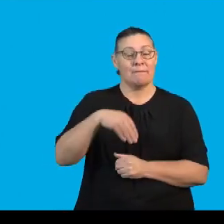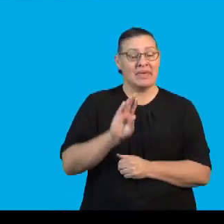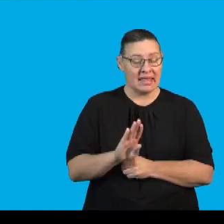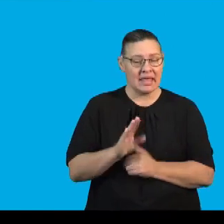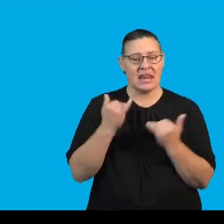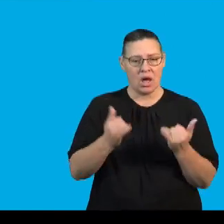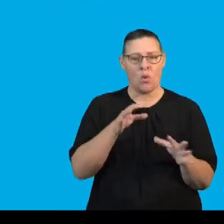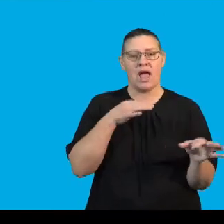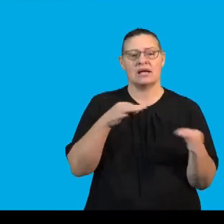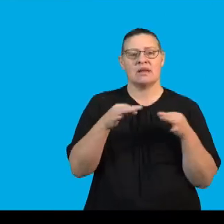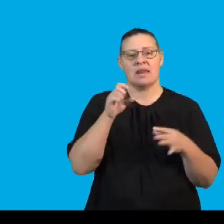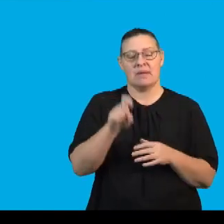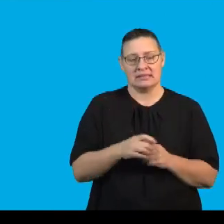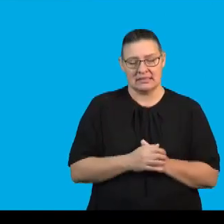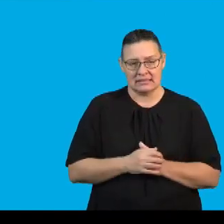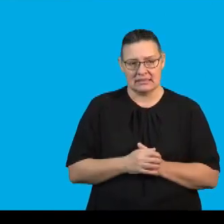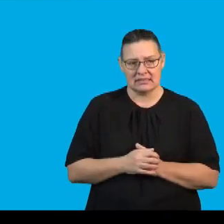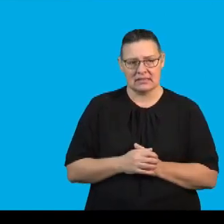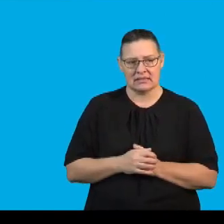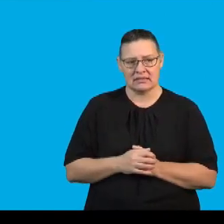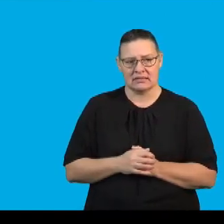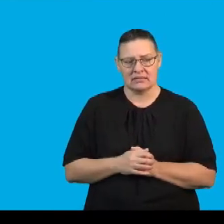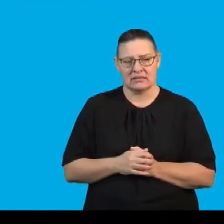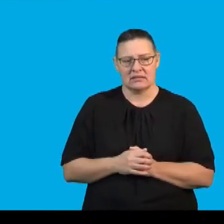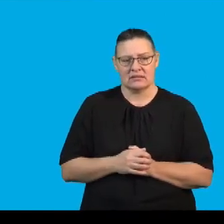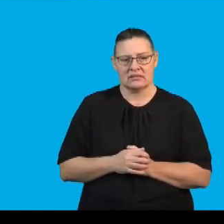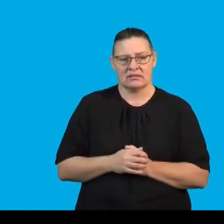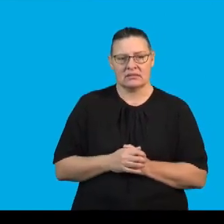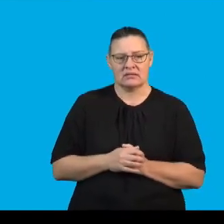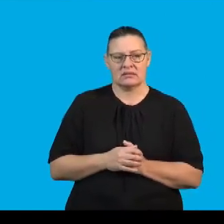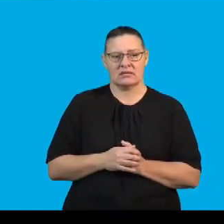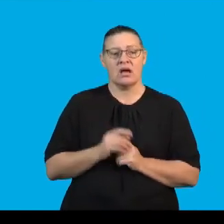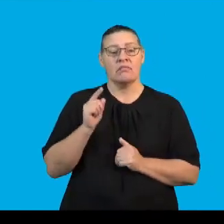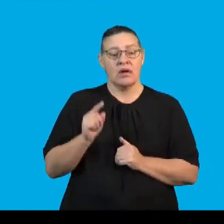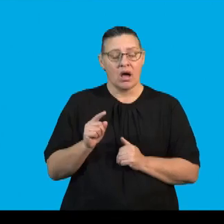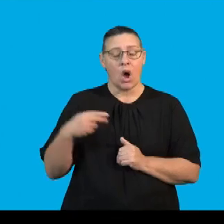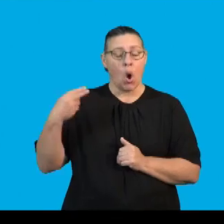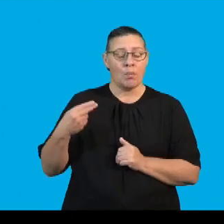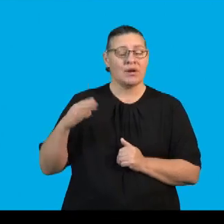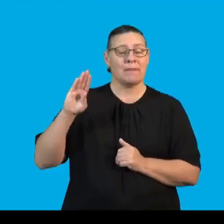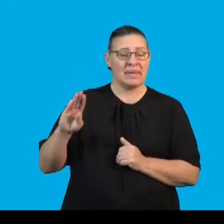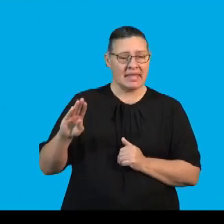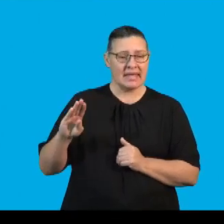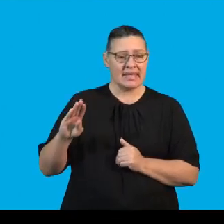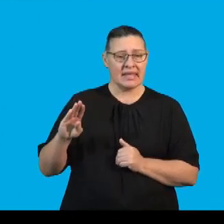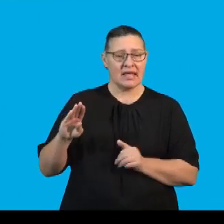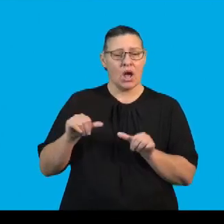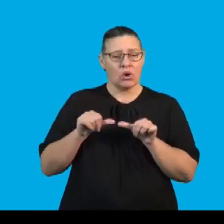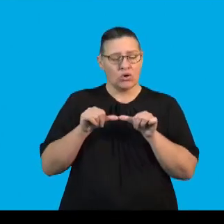you also now explain what will have her levels of hormone